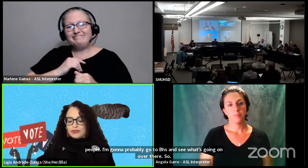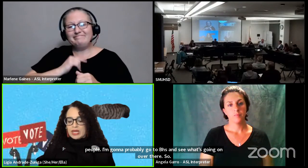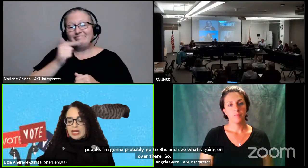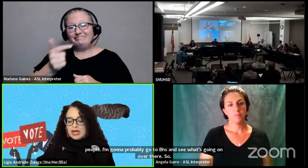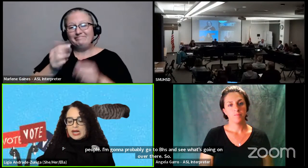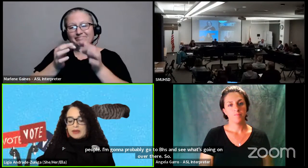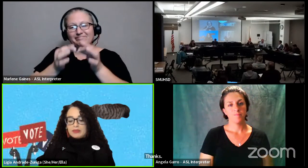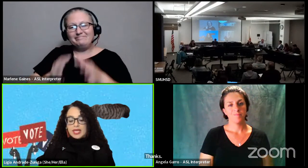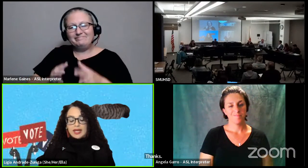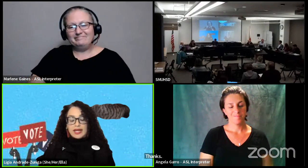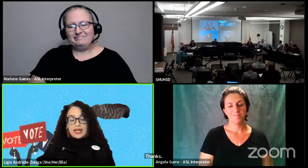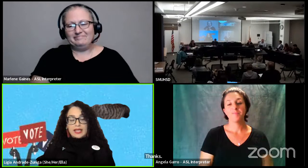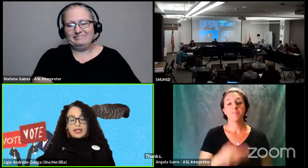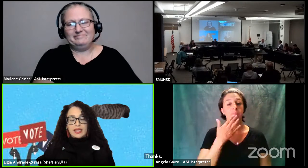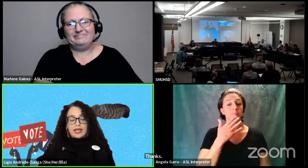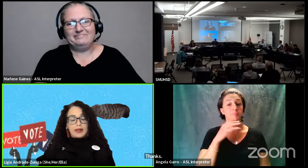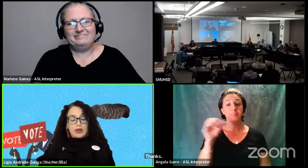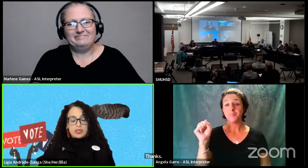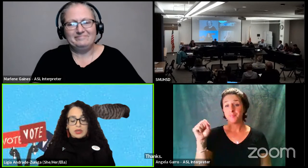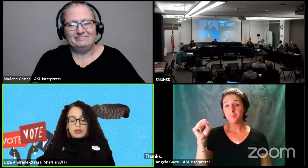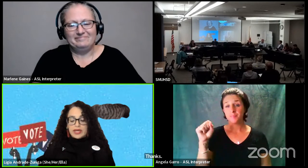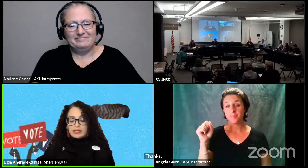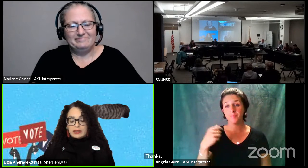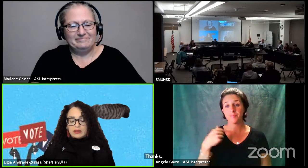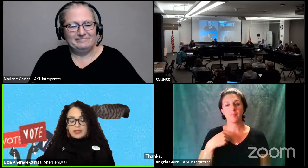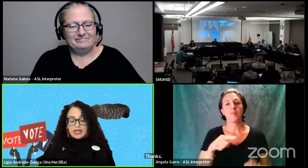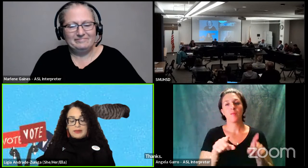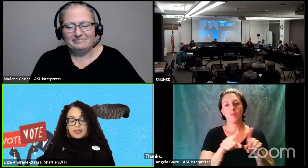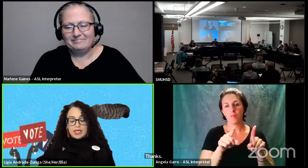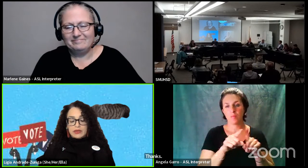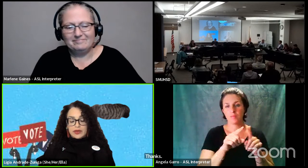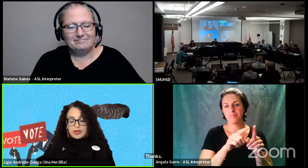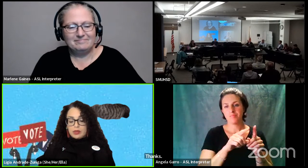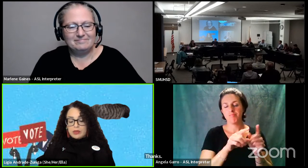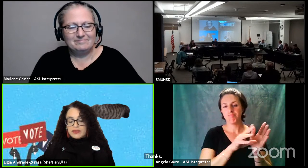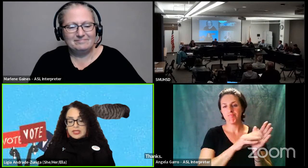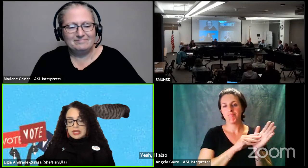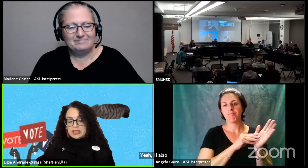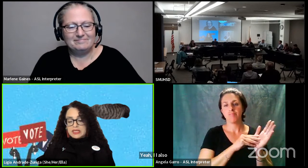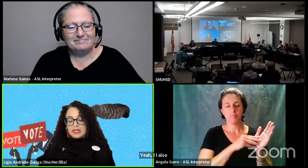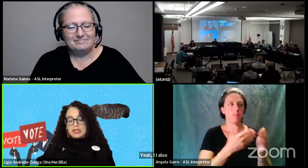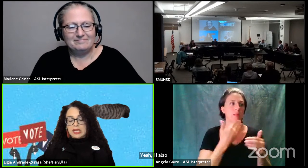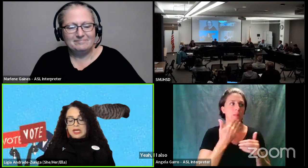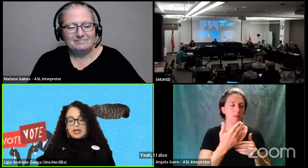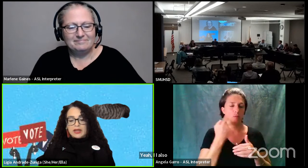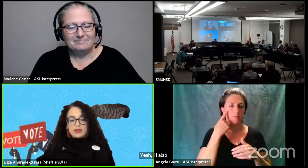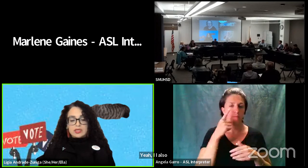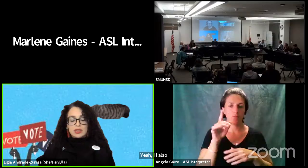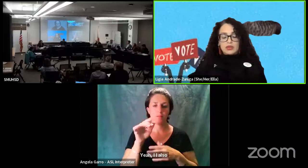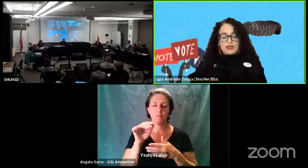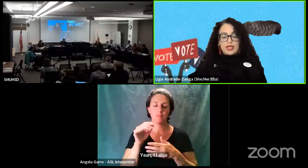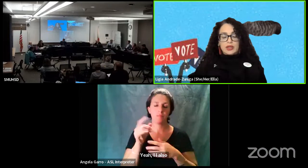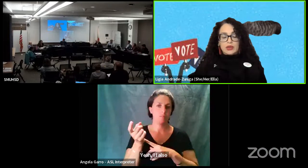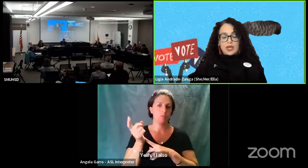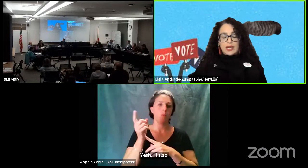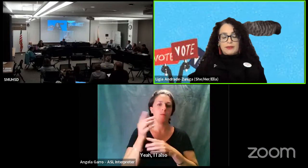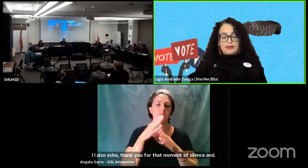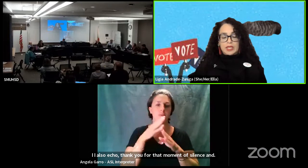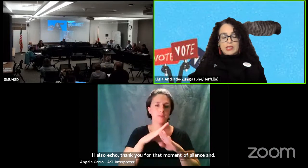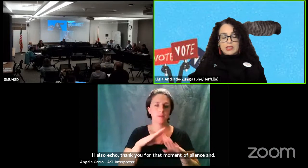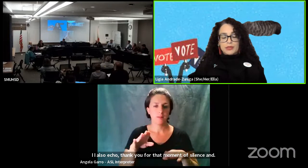you. Yeah, I also echo thank you for that moment of silence. And I also thank